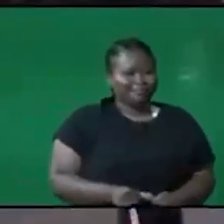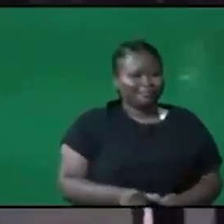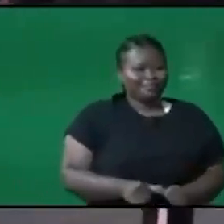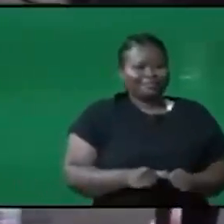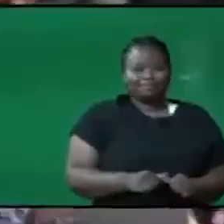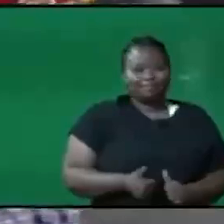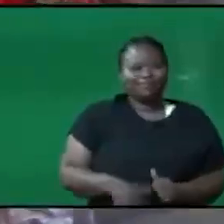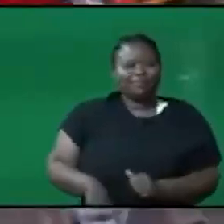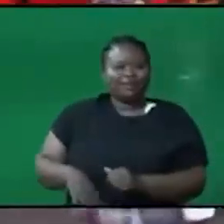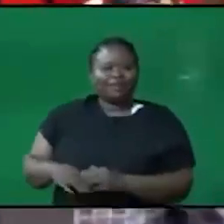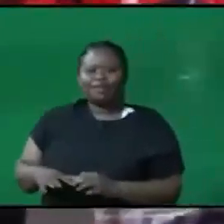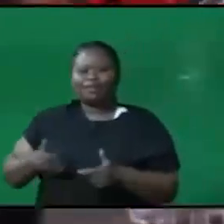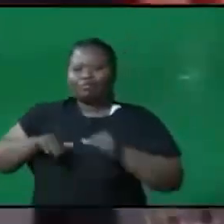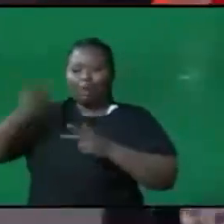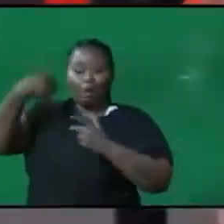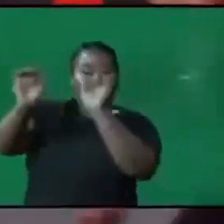Besishaya.